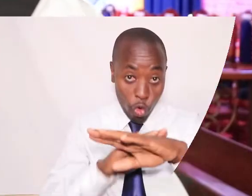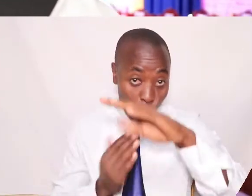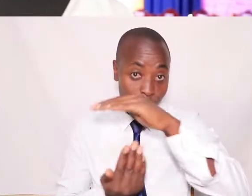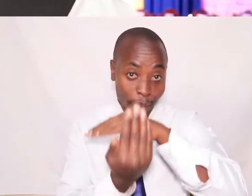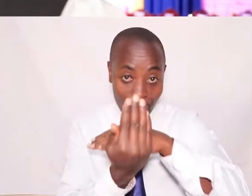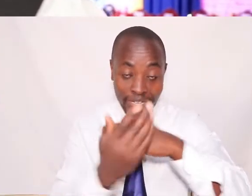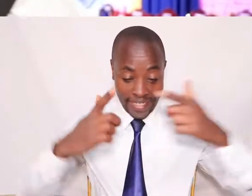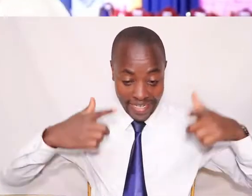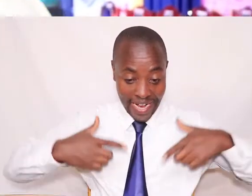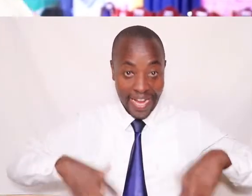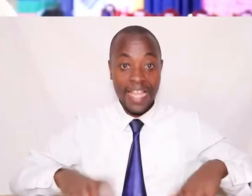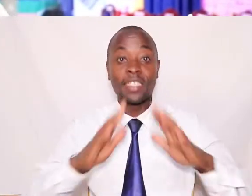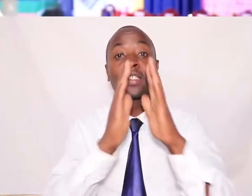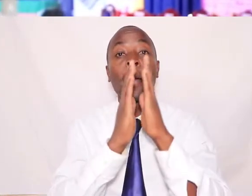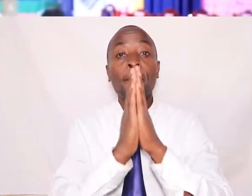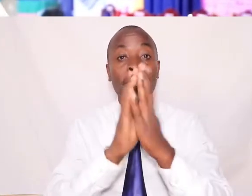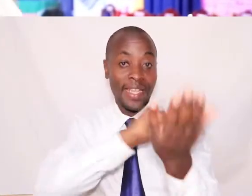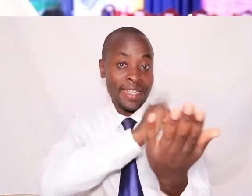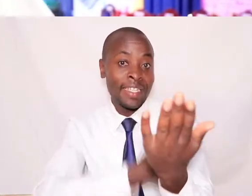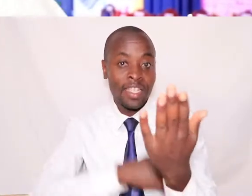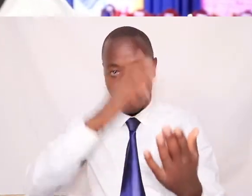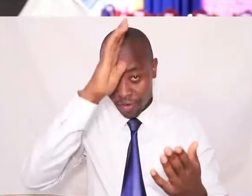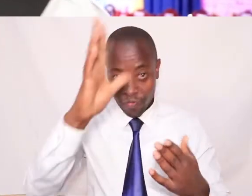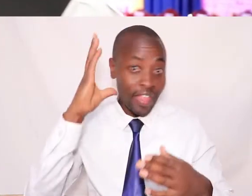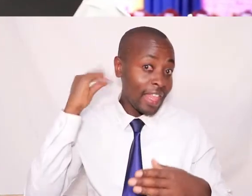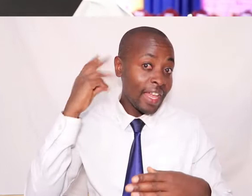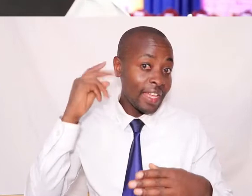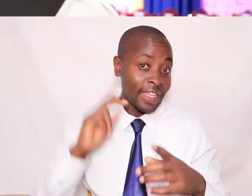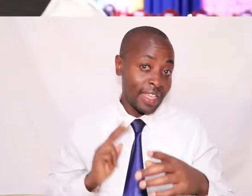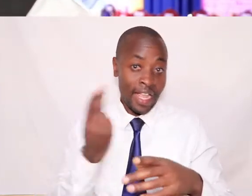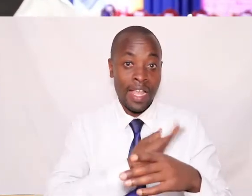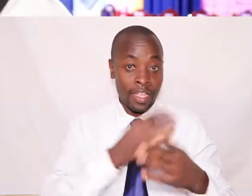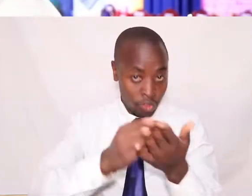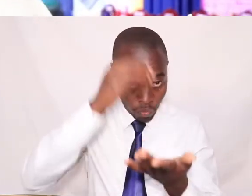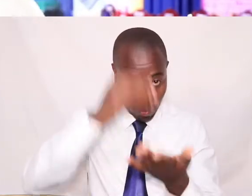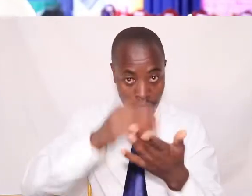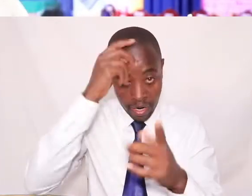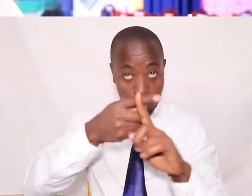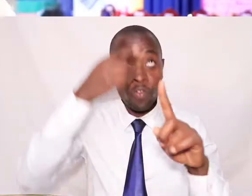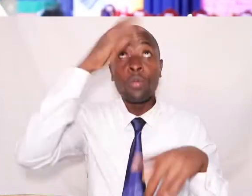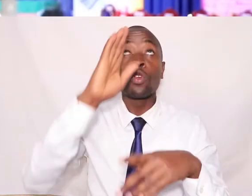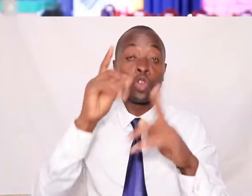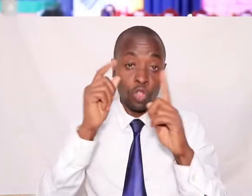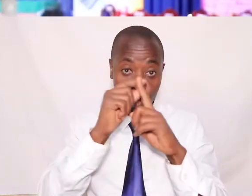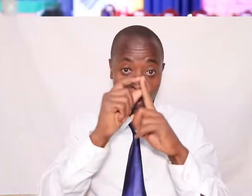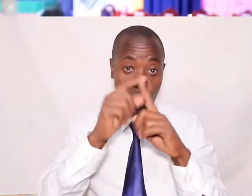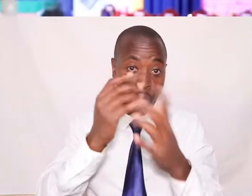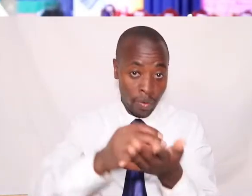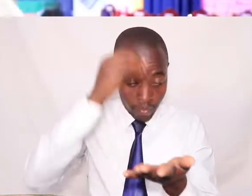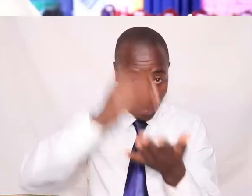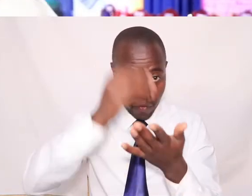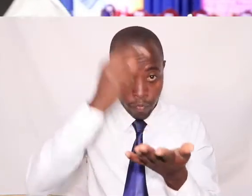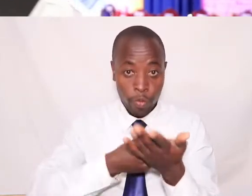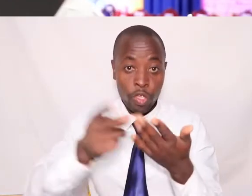Good morning. Let us pray. Gracious Father, hear us out as we ponder your word, that we may learn from your Holy